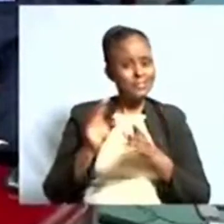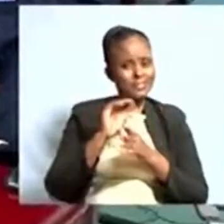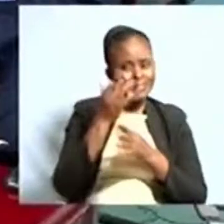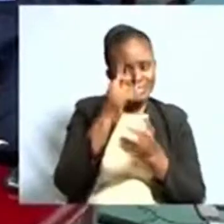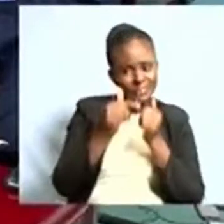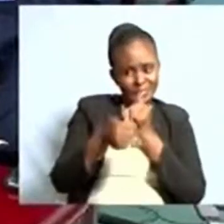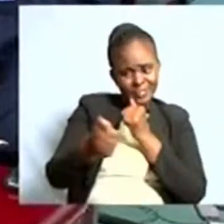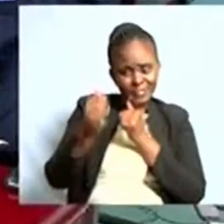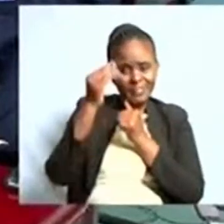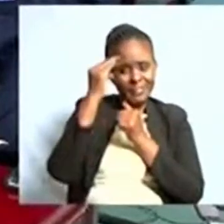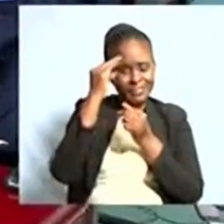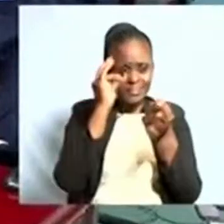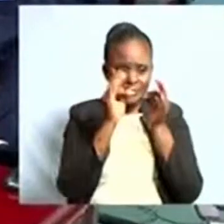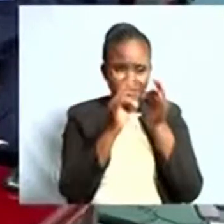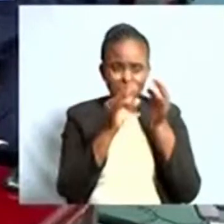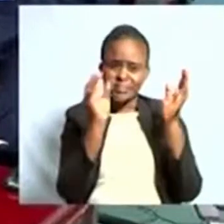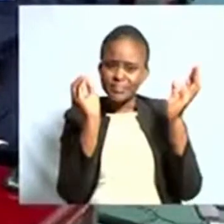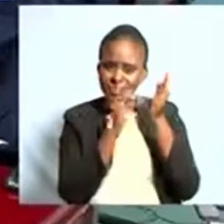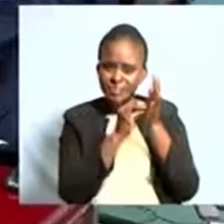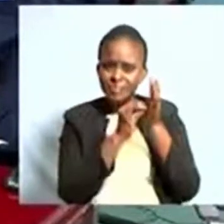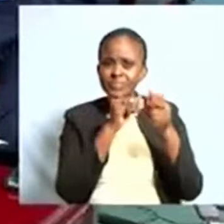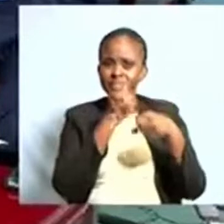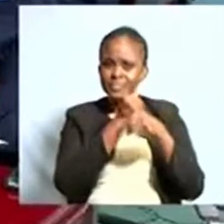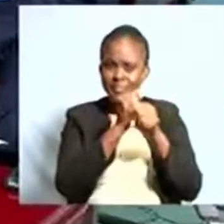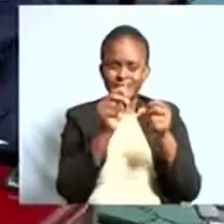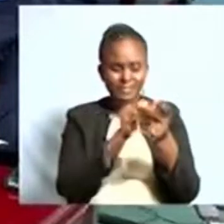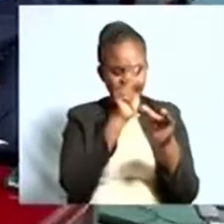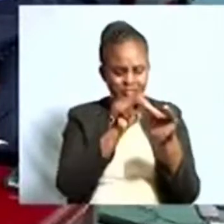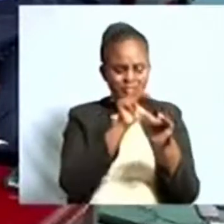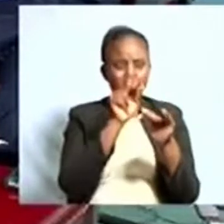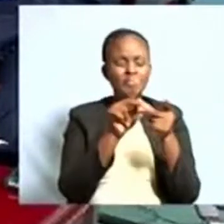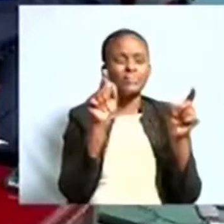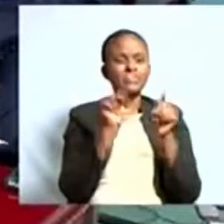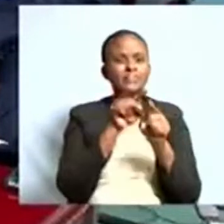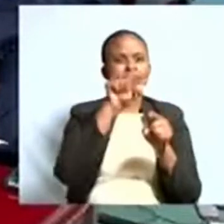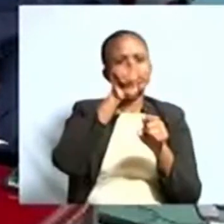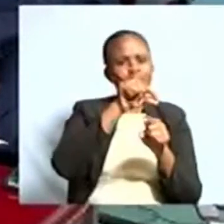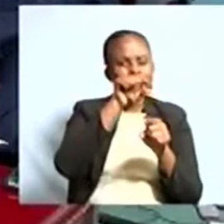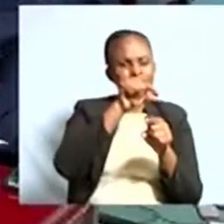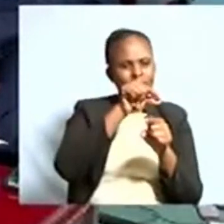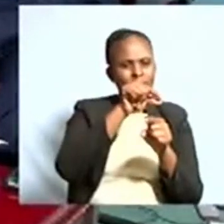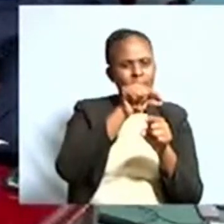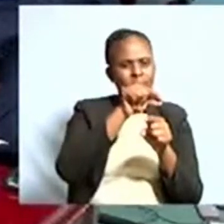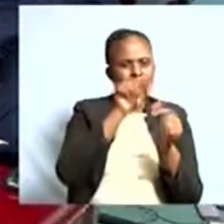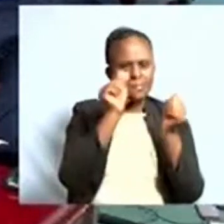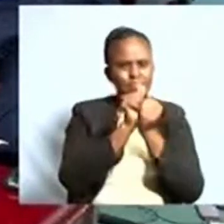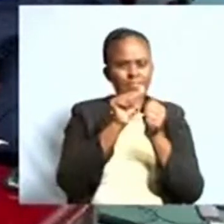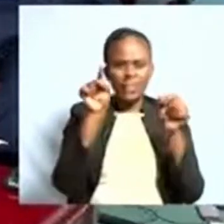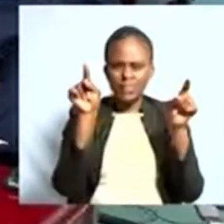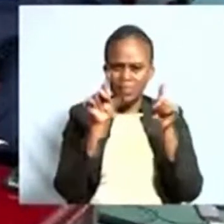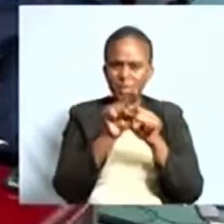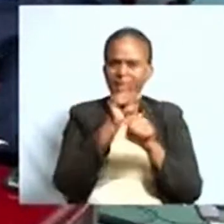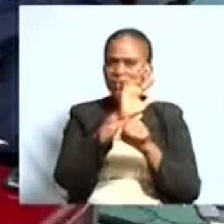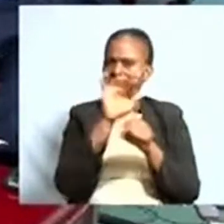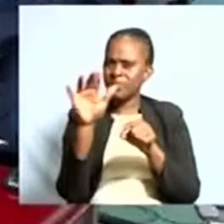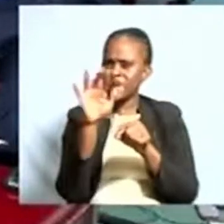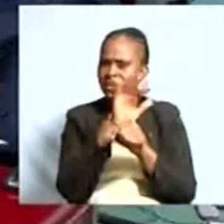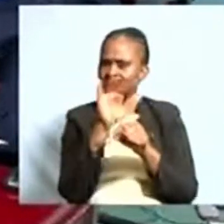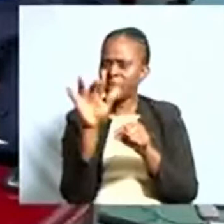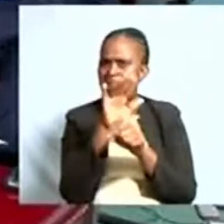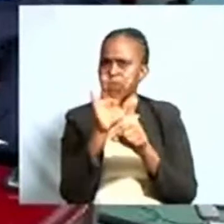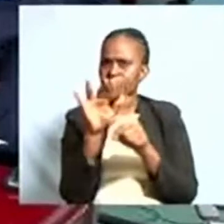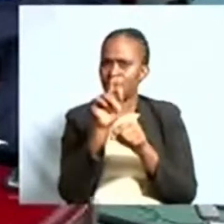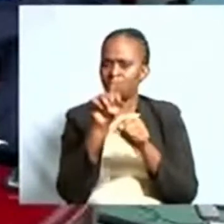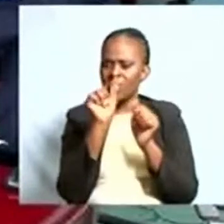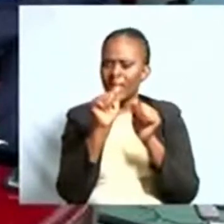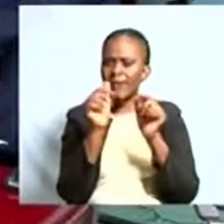know that if they produce the same product, the same quality, the same spelling, you may corner